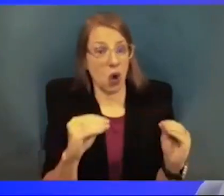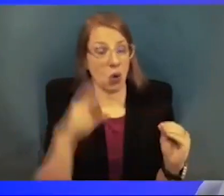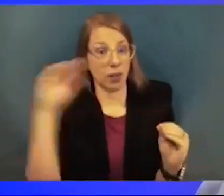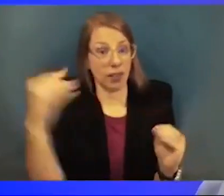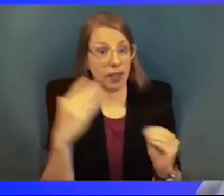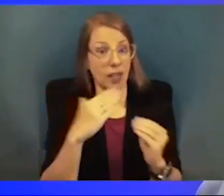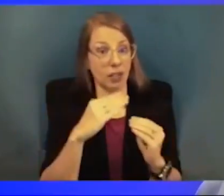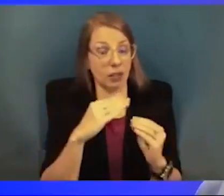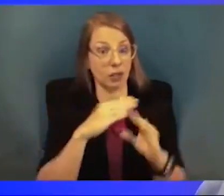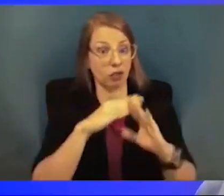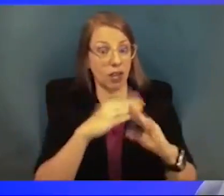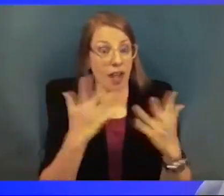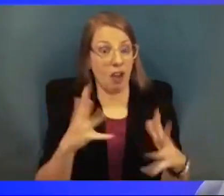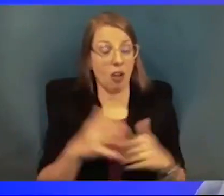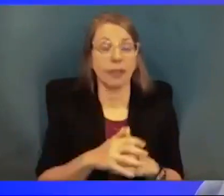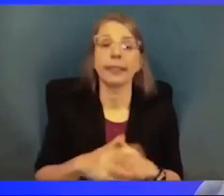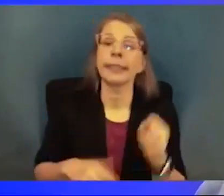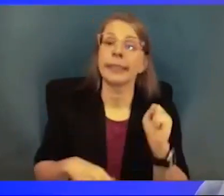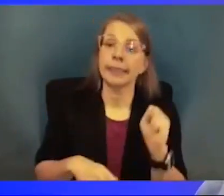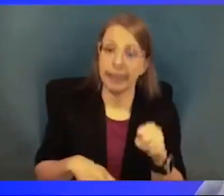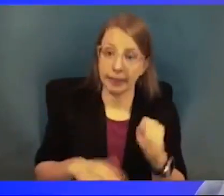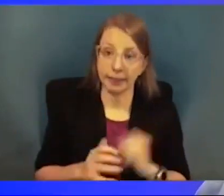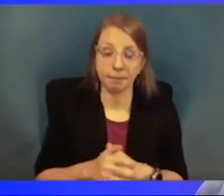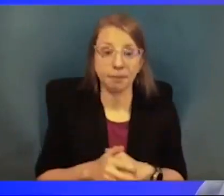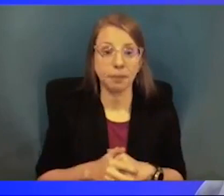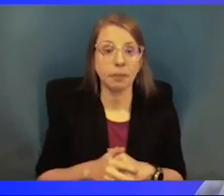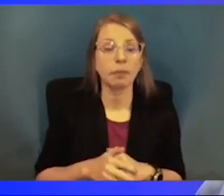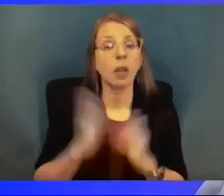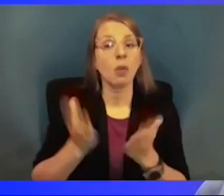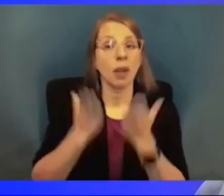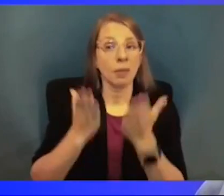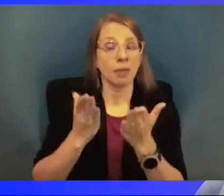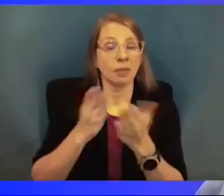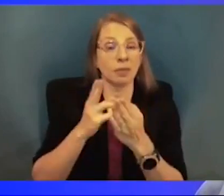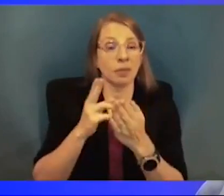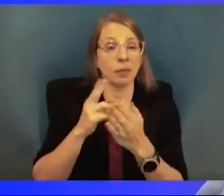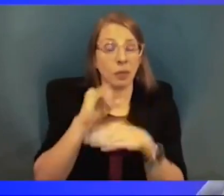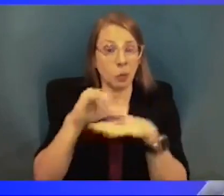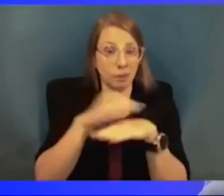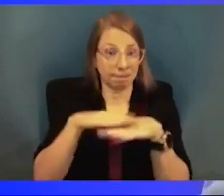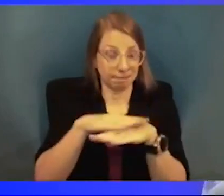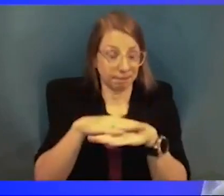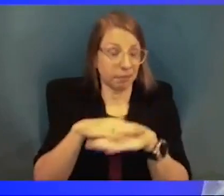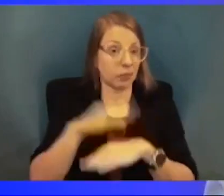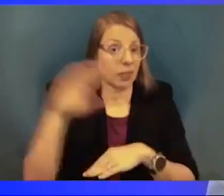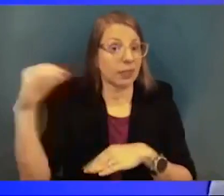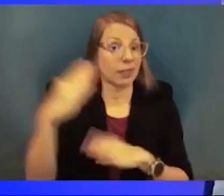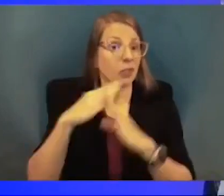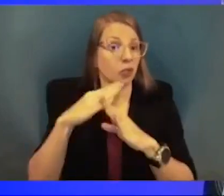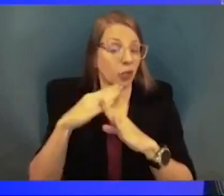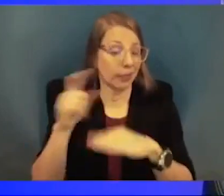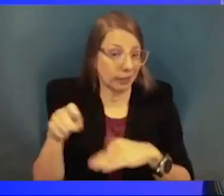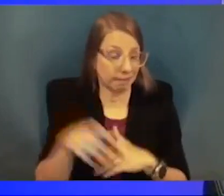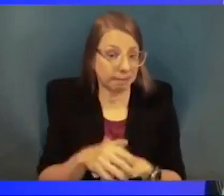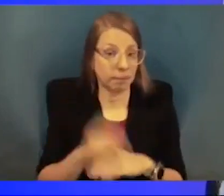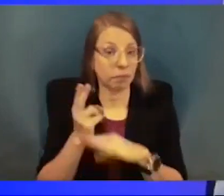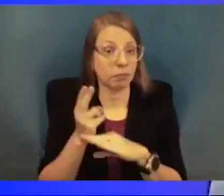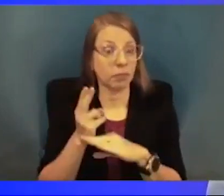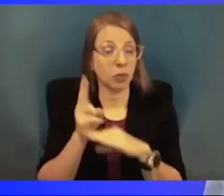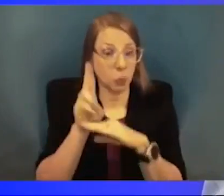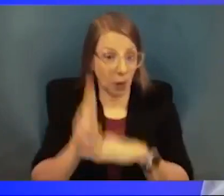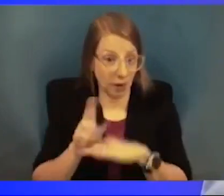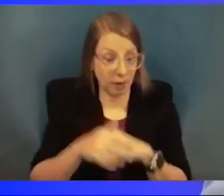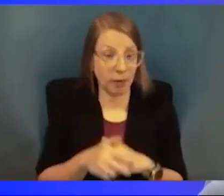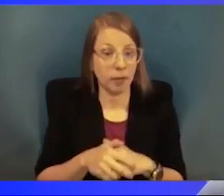absolutely. We definitely recommend wearing sunscreen over no sunscreen. We know for a fact, sunscreen has proven benefits of skin